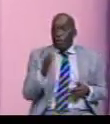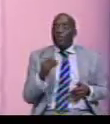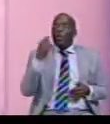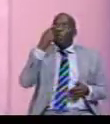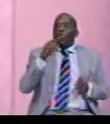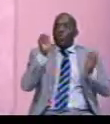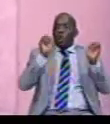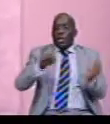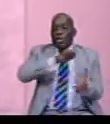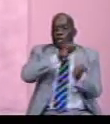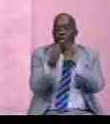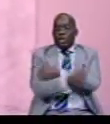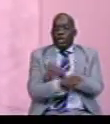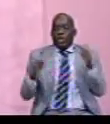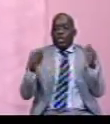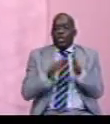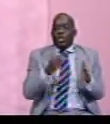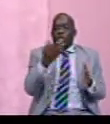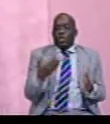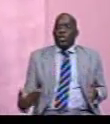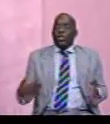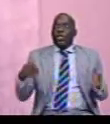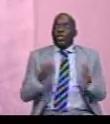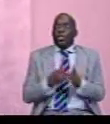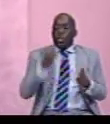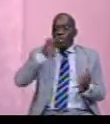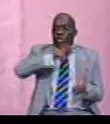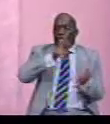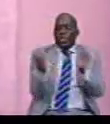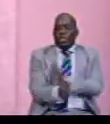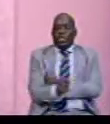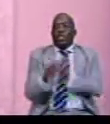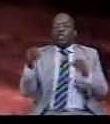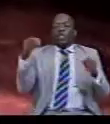thing. It is changed now in Jesus' name.